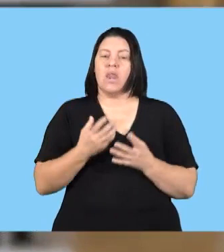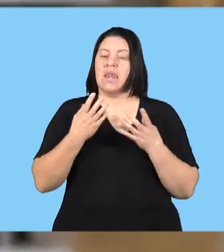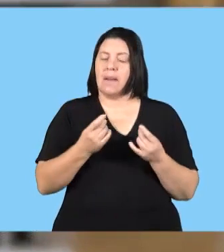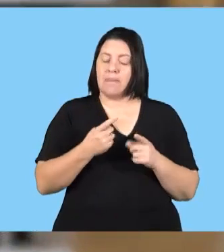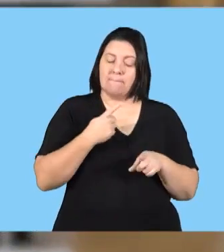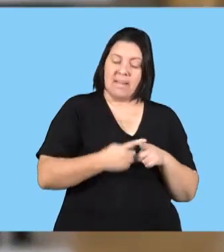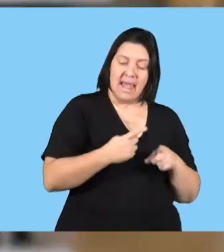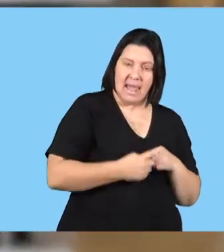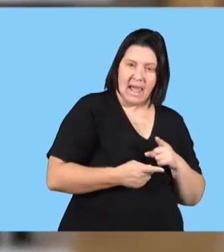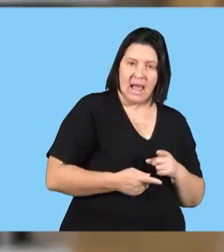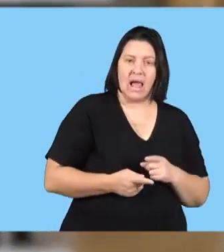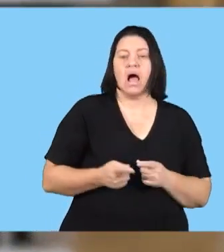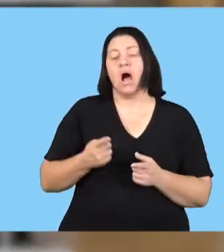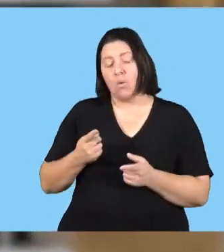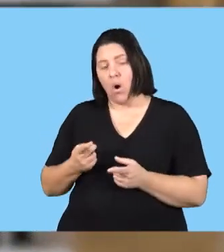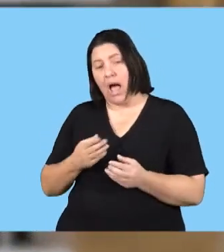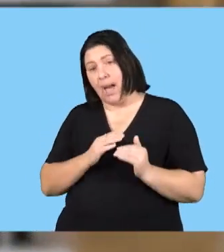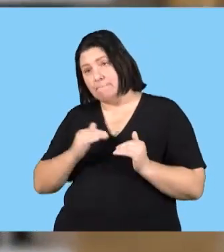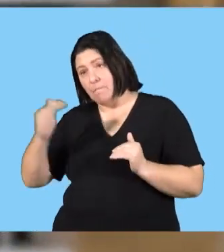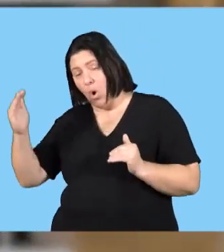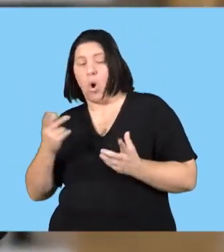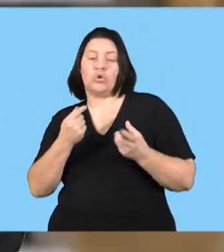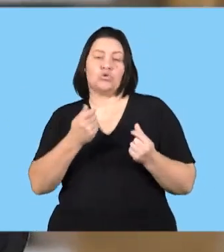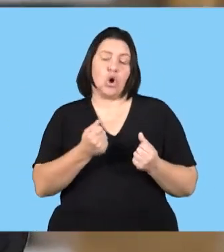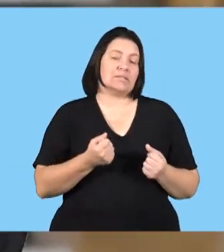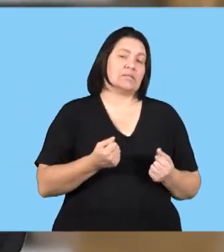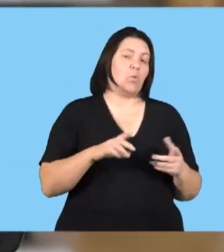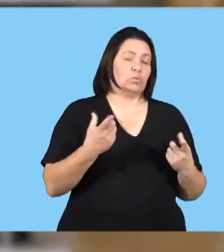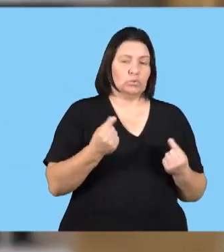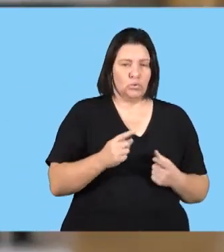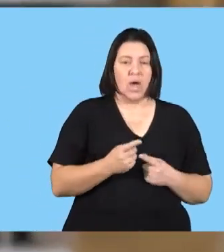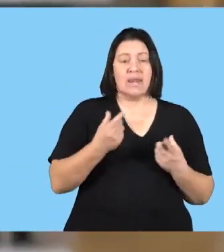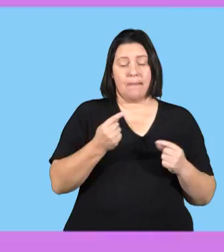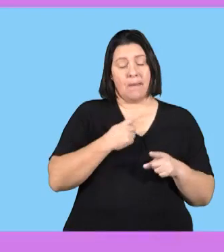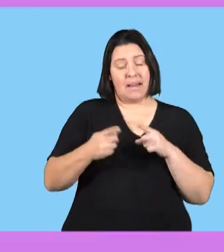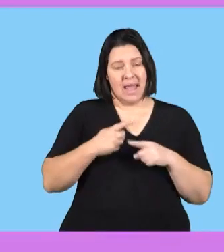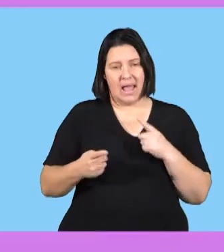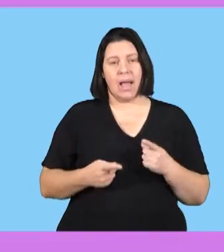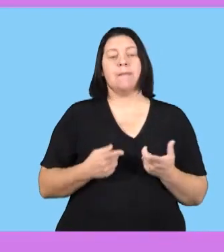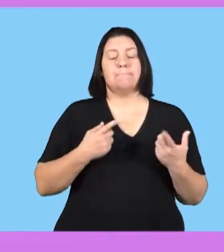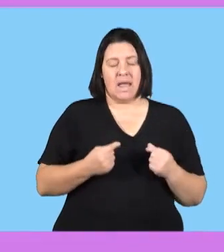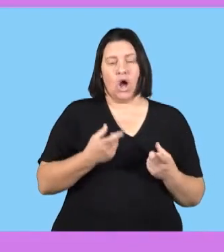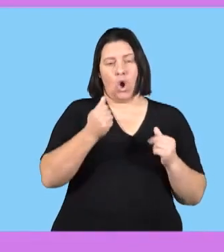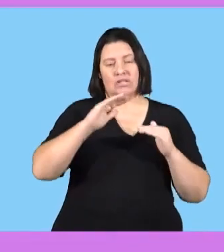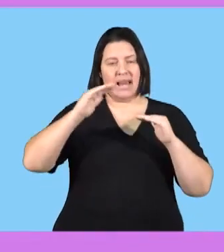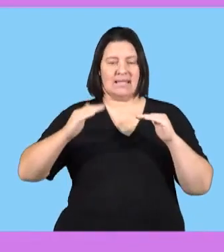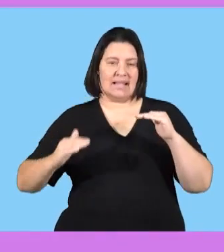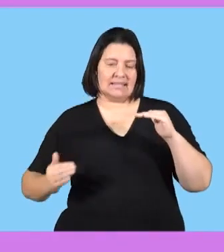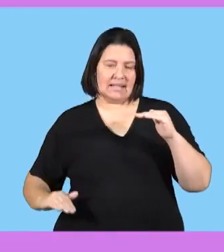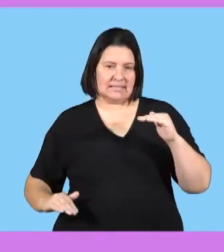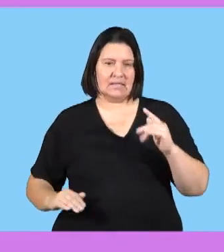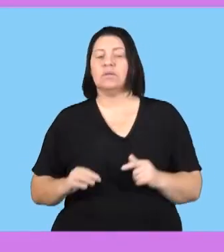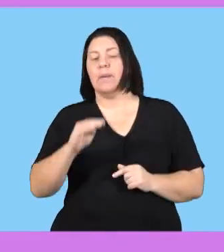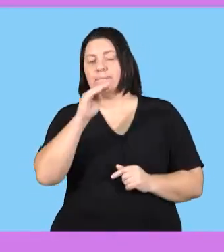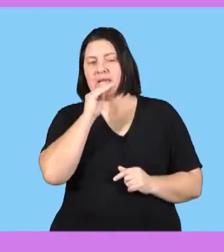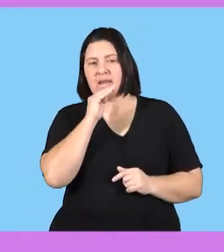as the number of players it's increasing. So as the number of players is increasing, then what is happening to the cost?